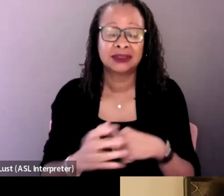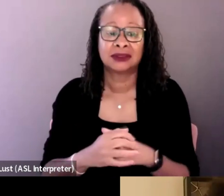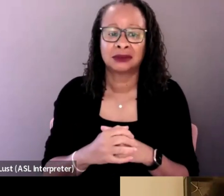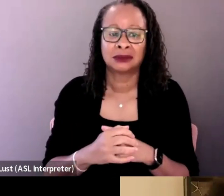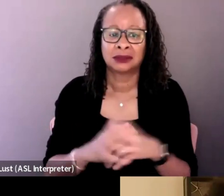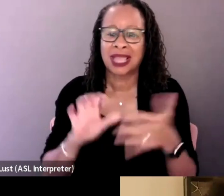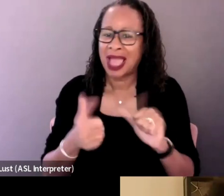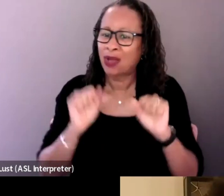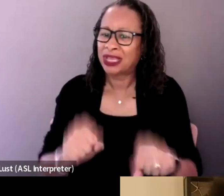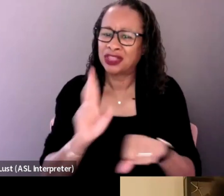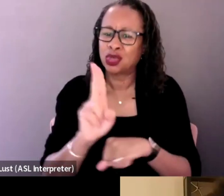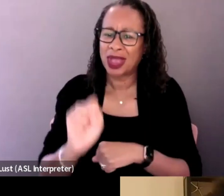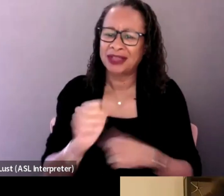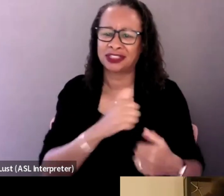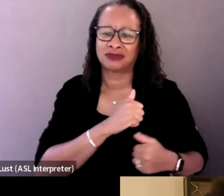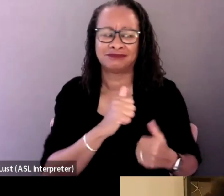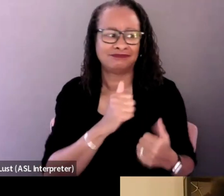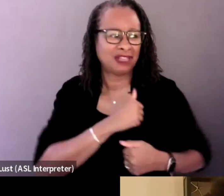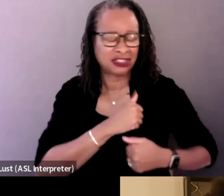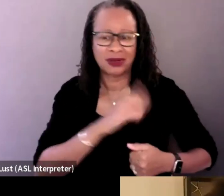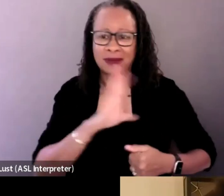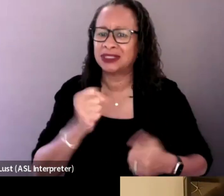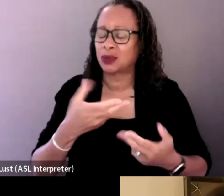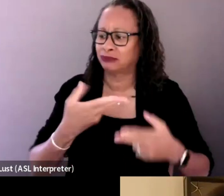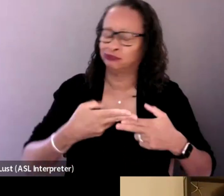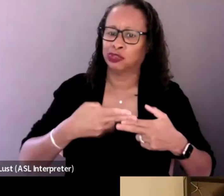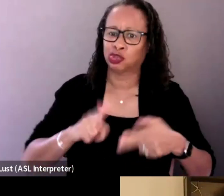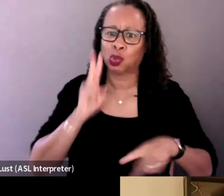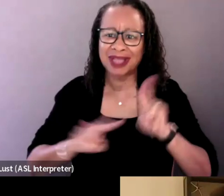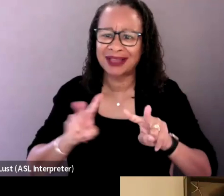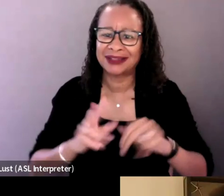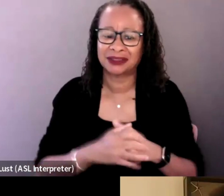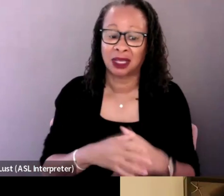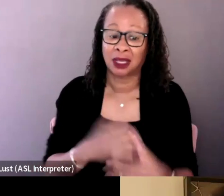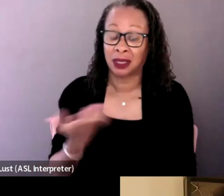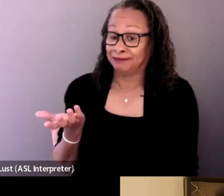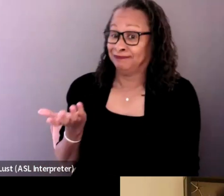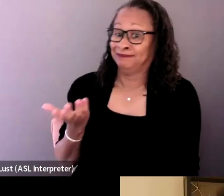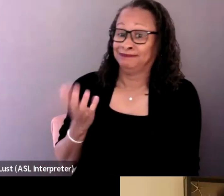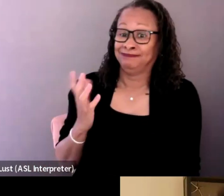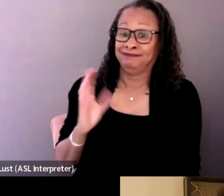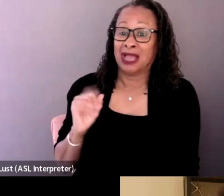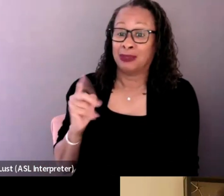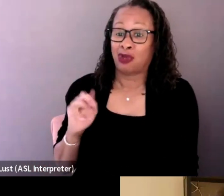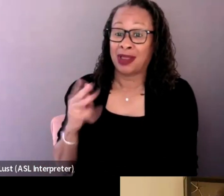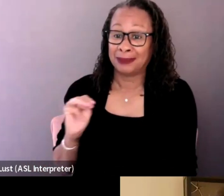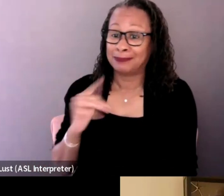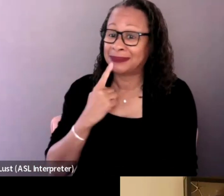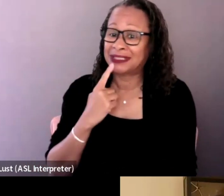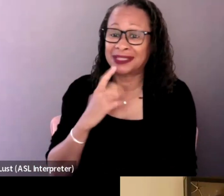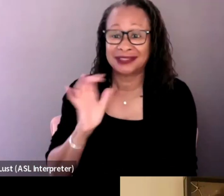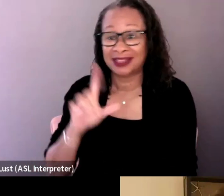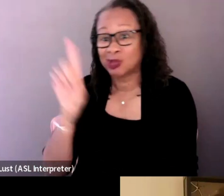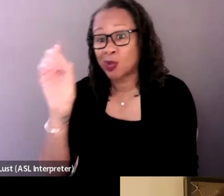how could the US governments be so, how could the US military be so short-sighted? I guess that's the question of the movie. And that's what